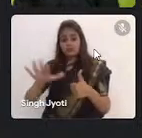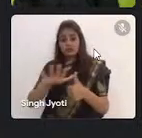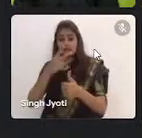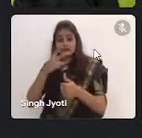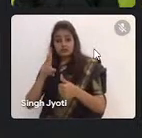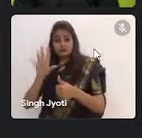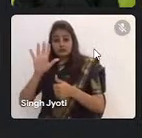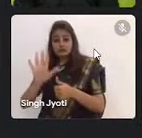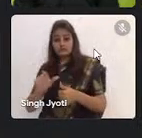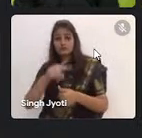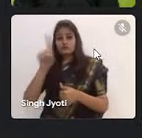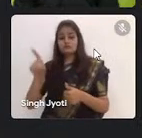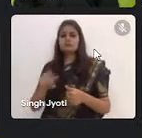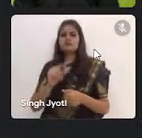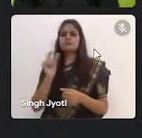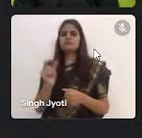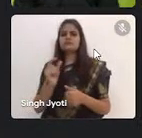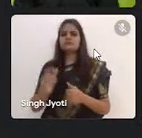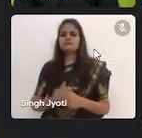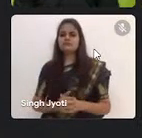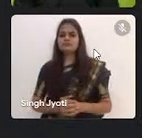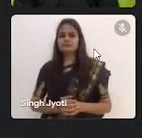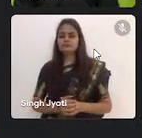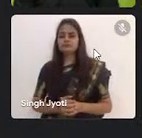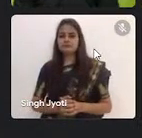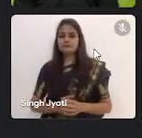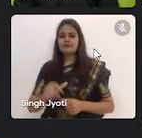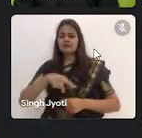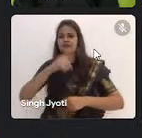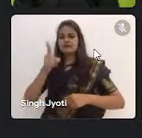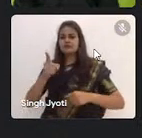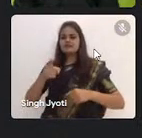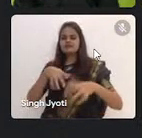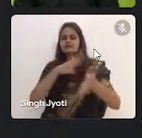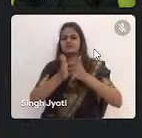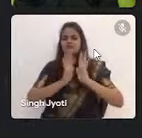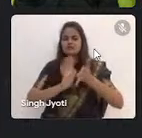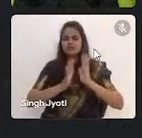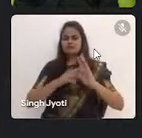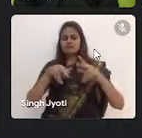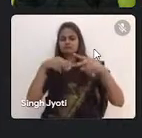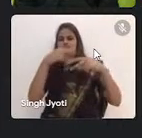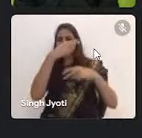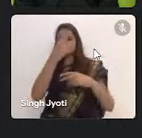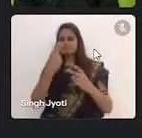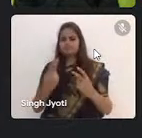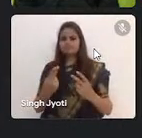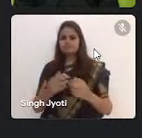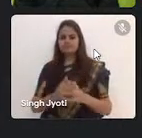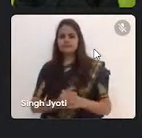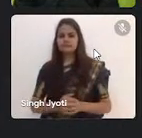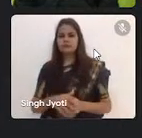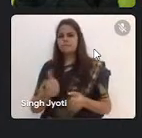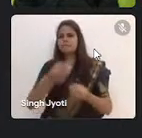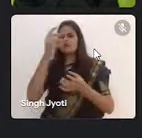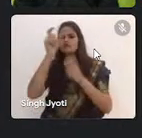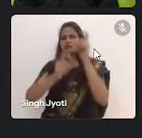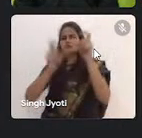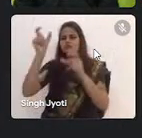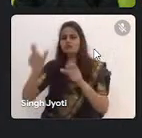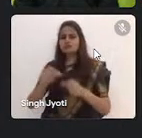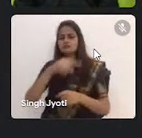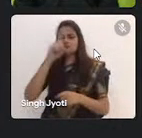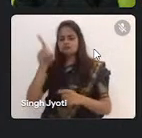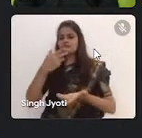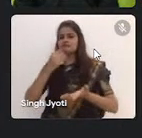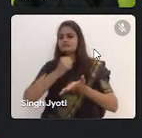exploring. So there's a lot of interest in designing signing avatars, but most of the domains that people have trialed aren't those in